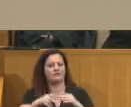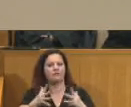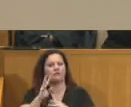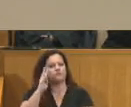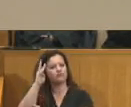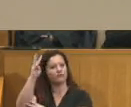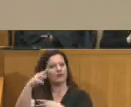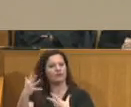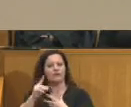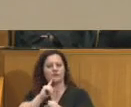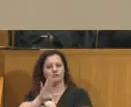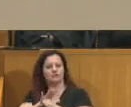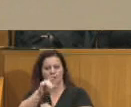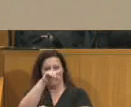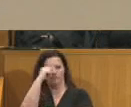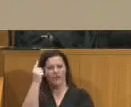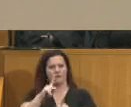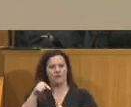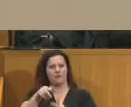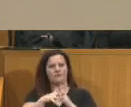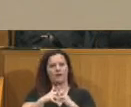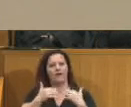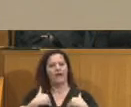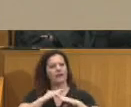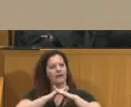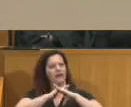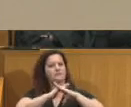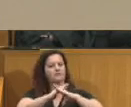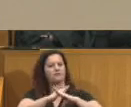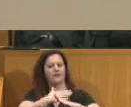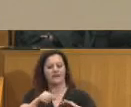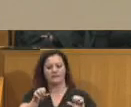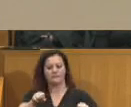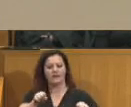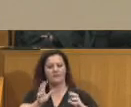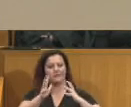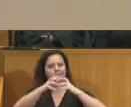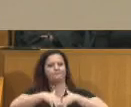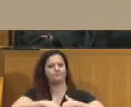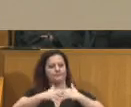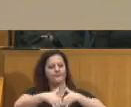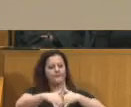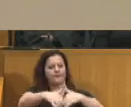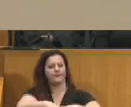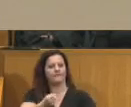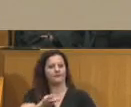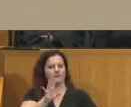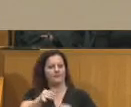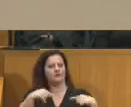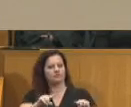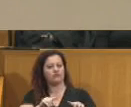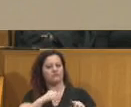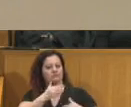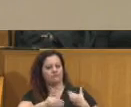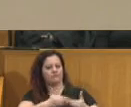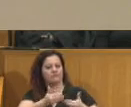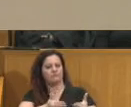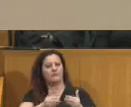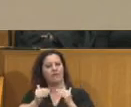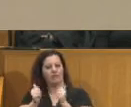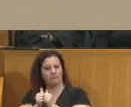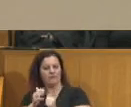ever re-entry job fair for those formerly incarcerated. The targeted rehab program that helps to stabilize families in